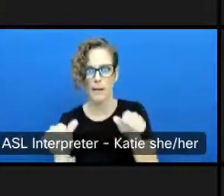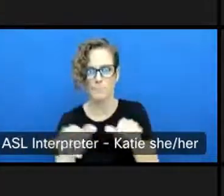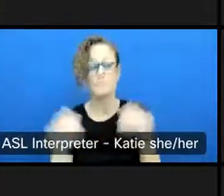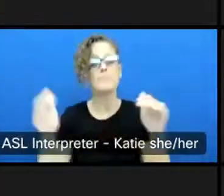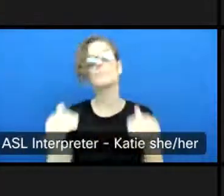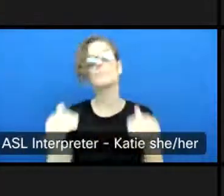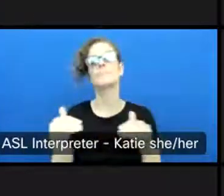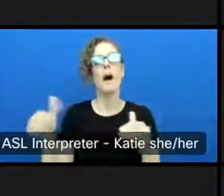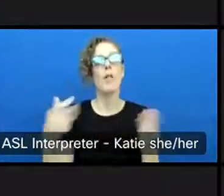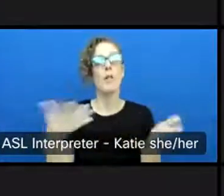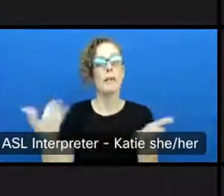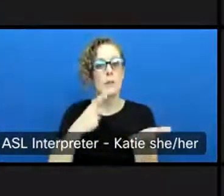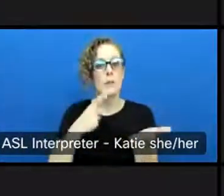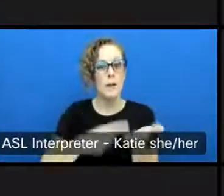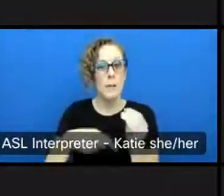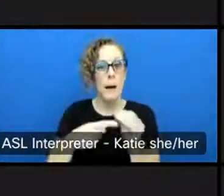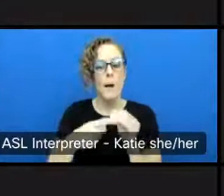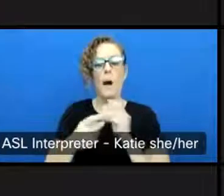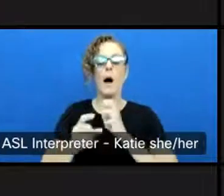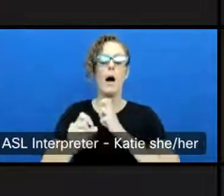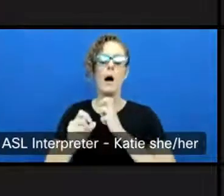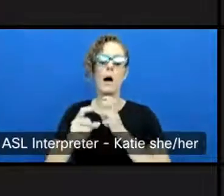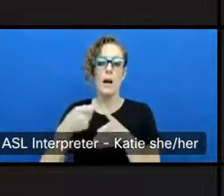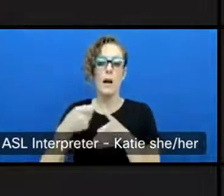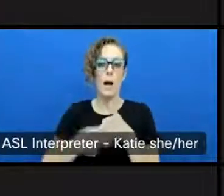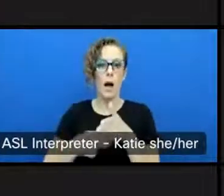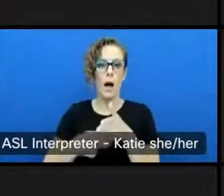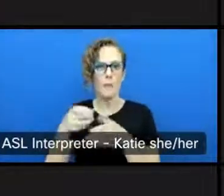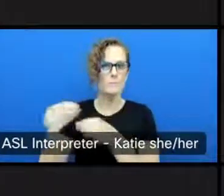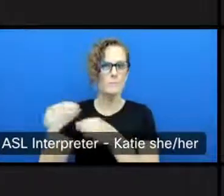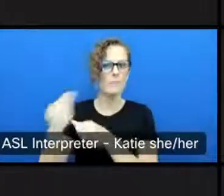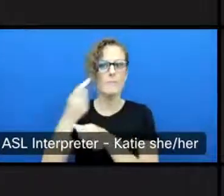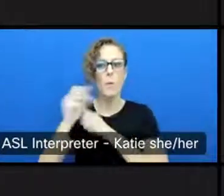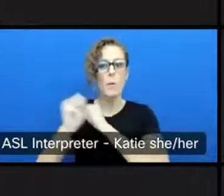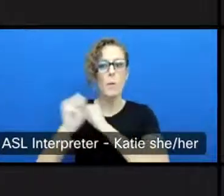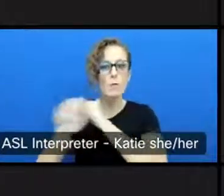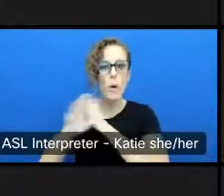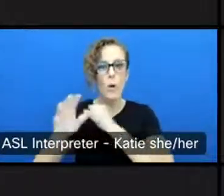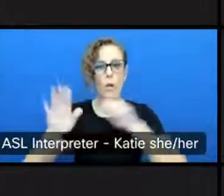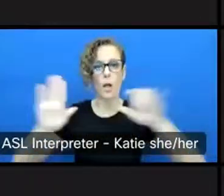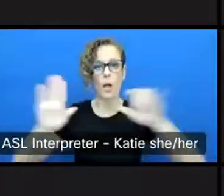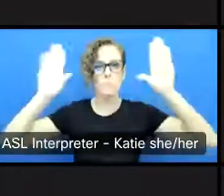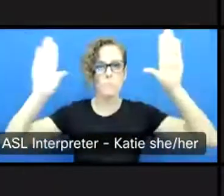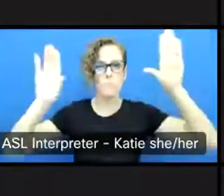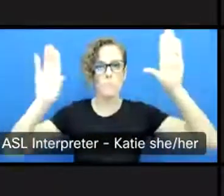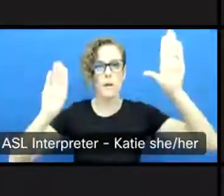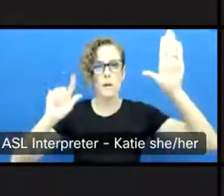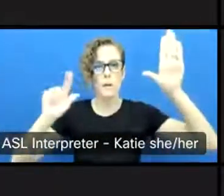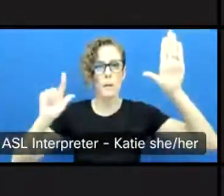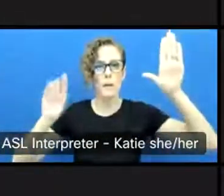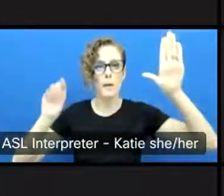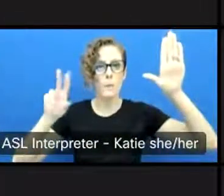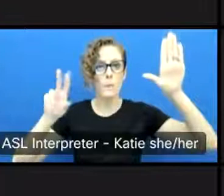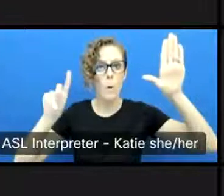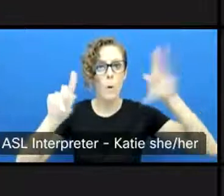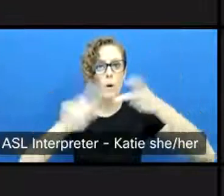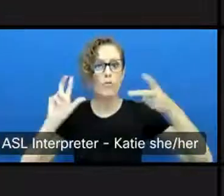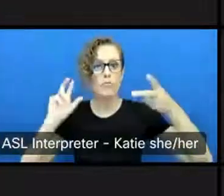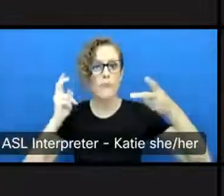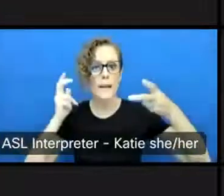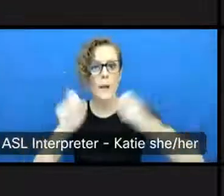job fair in a week and a half or so. So September 9th. And Carly has also in the chat put her